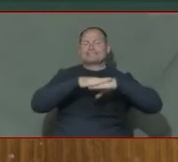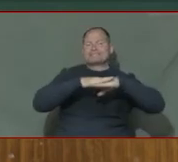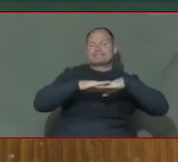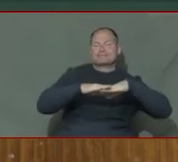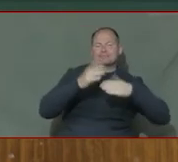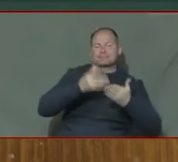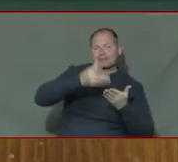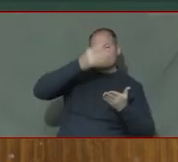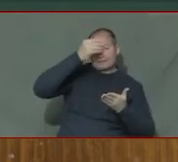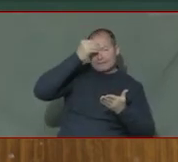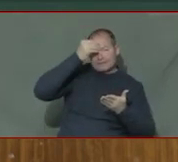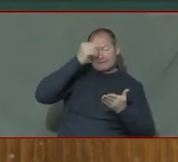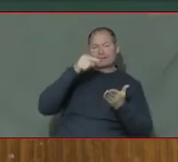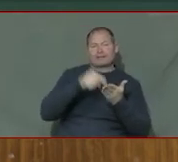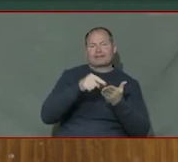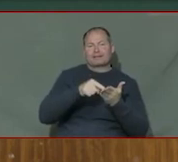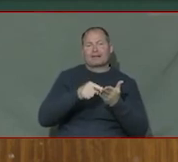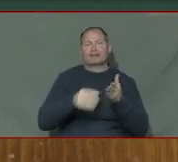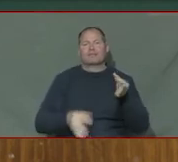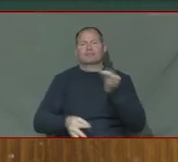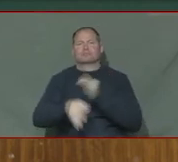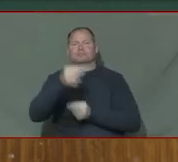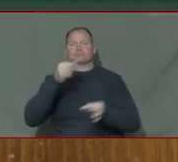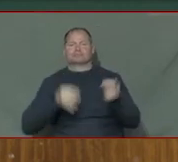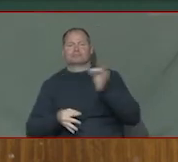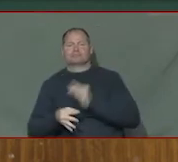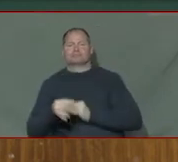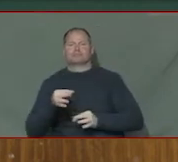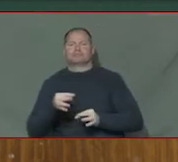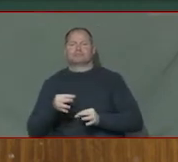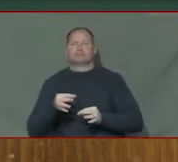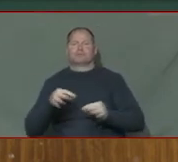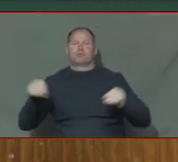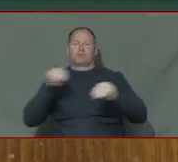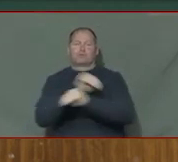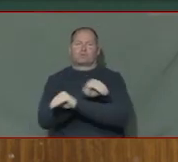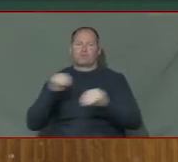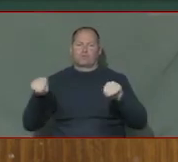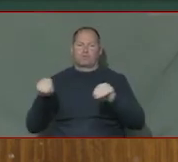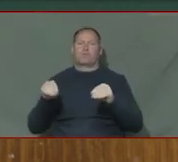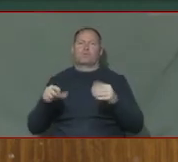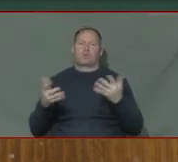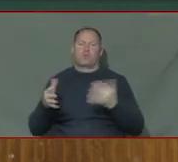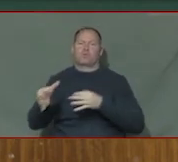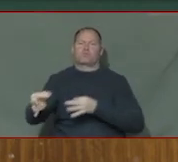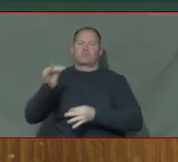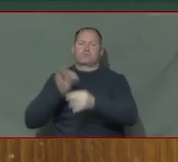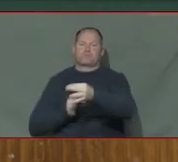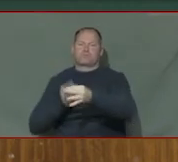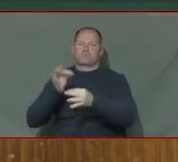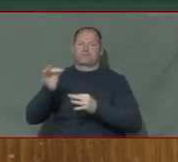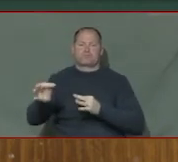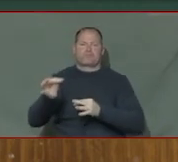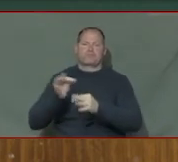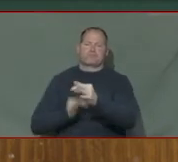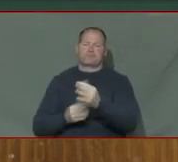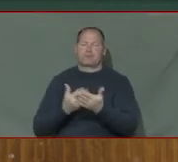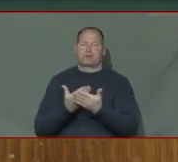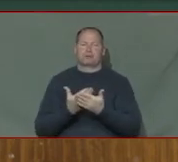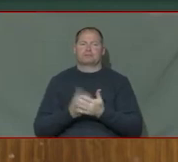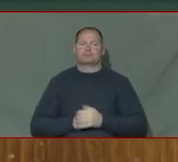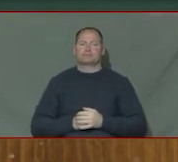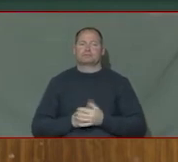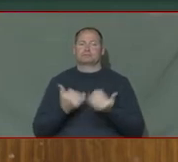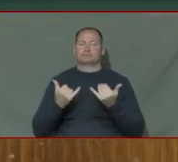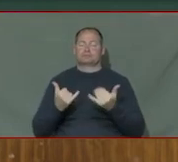formulas into the generic formulas, and that will give you the formulas. Right, the cylinder. The volume of